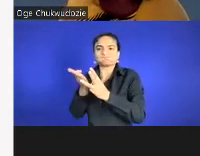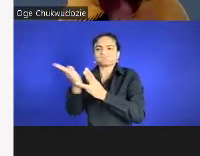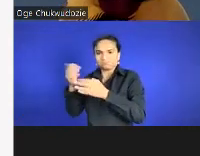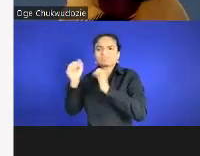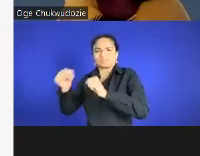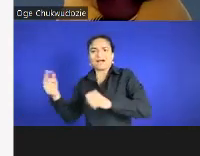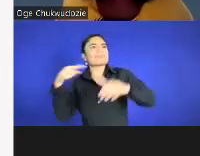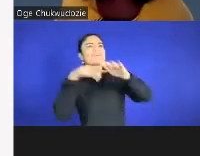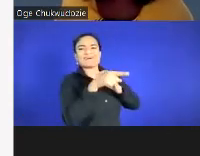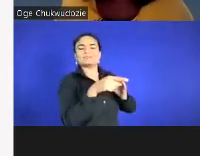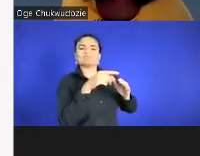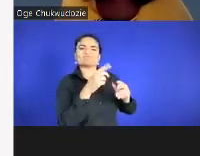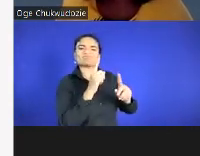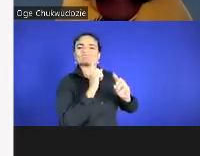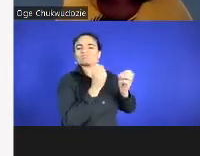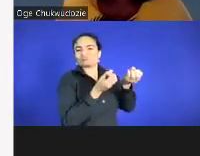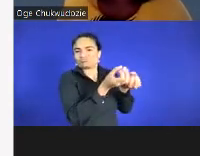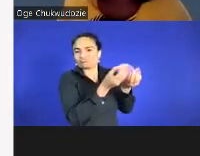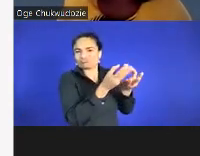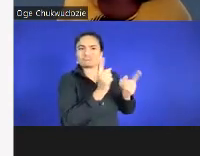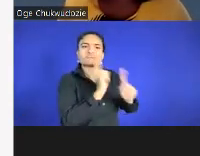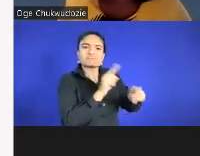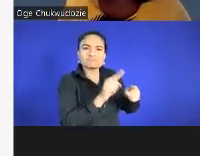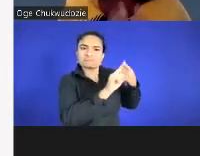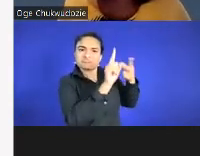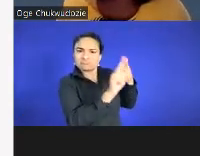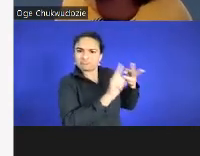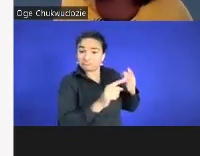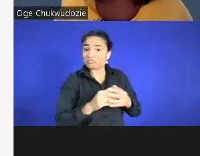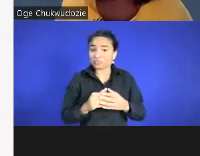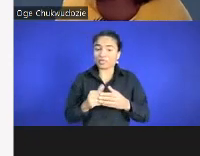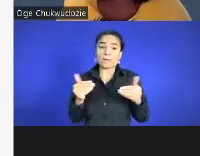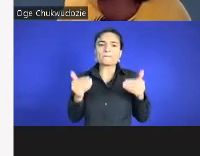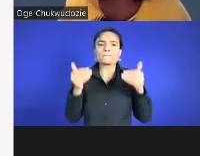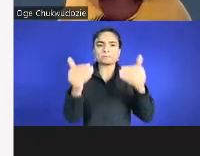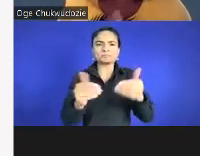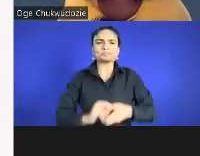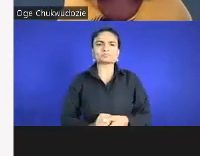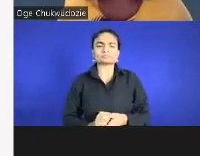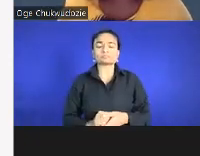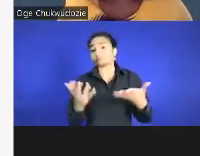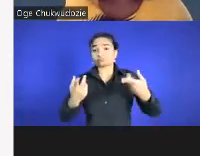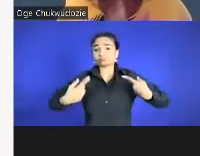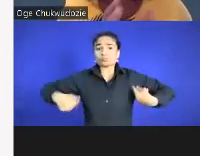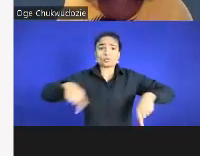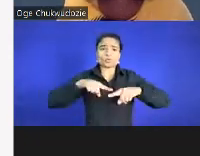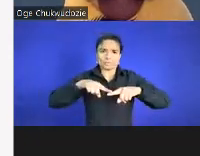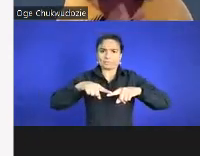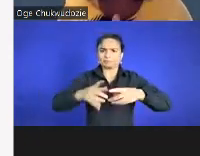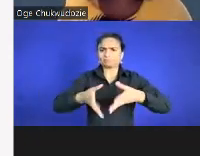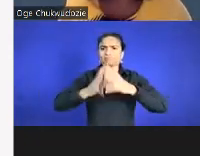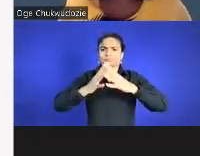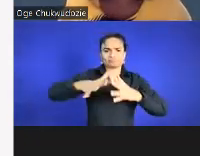requires a cross-organizational approach. And why is it important to have a cross-organizational approach? First, is something